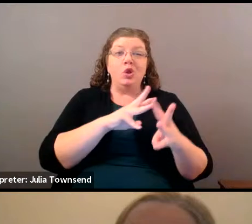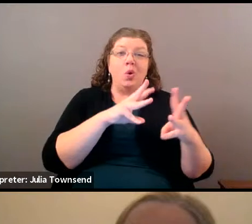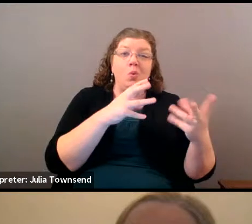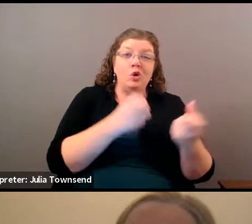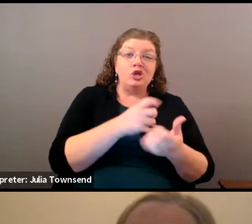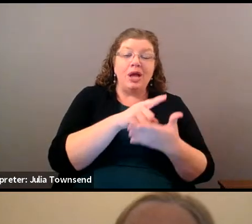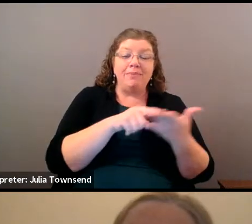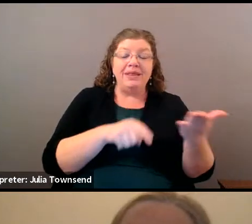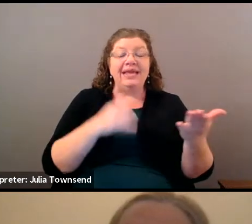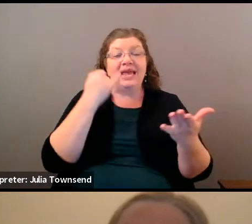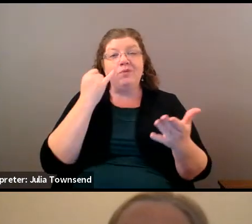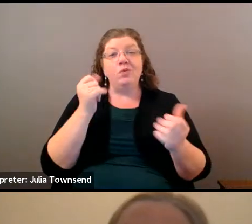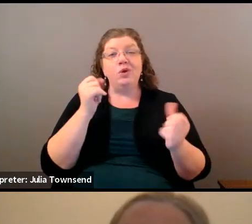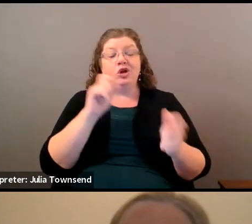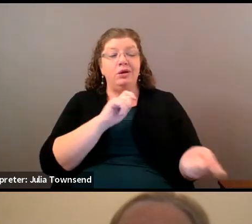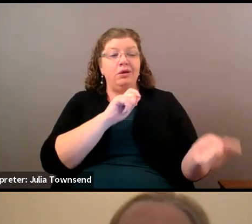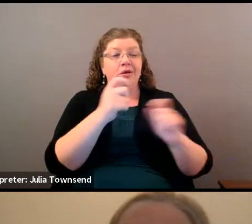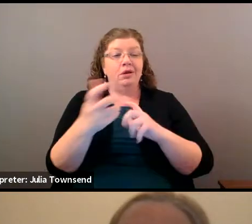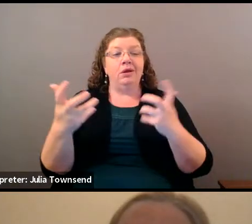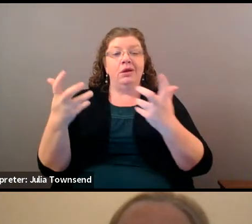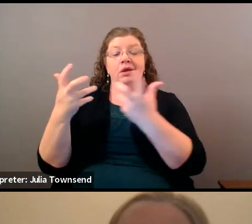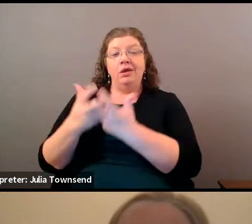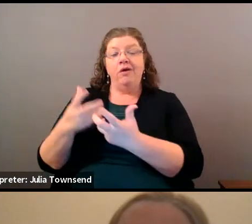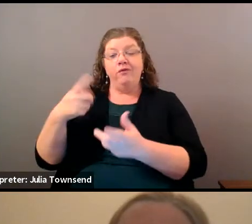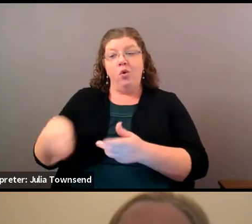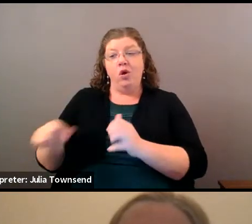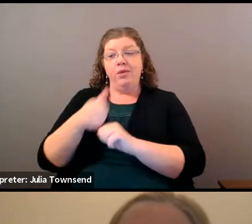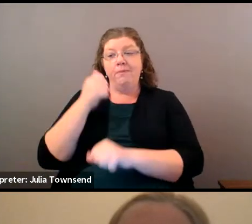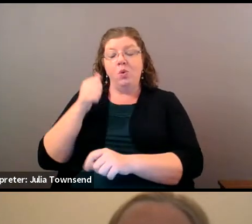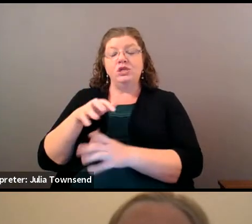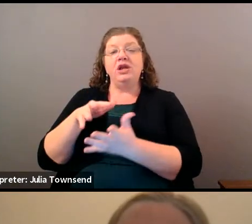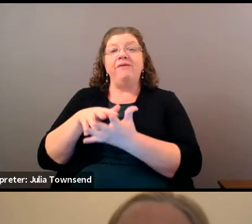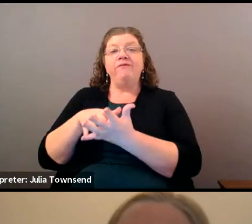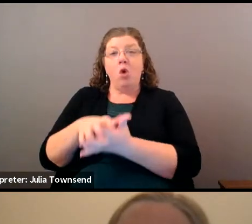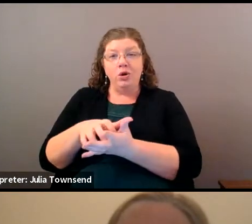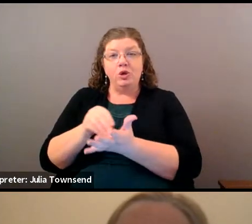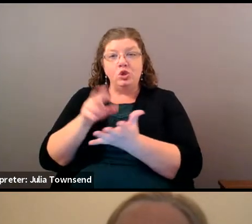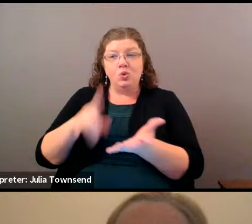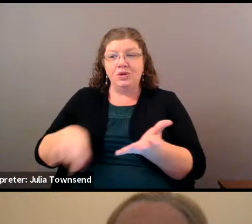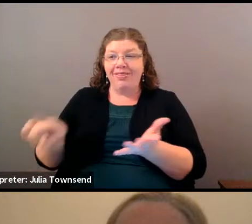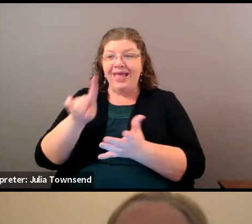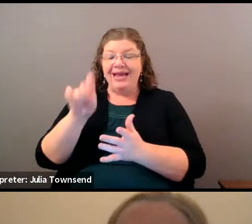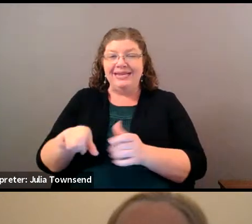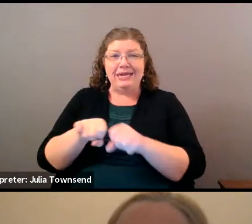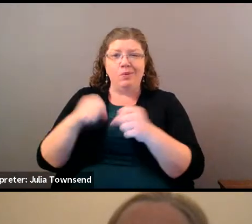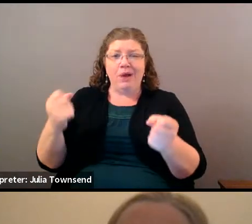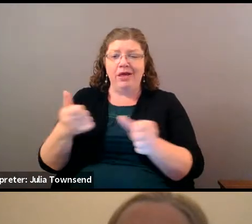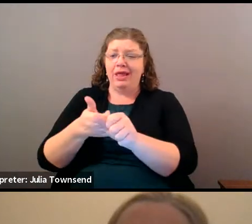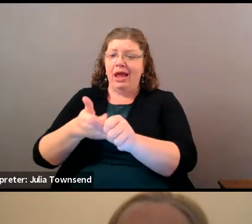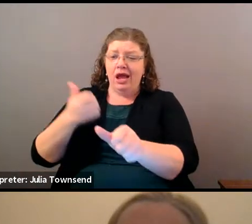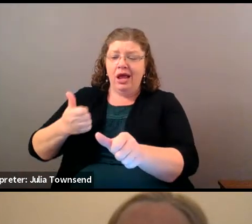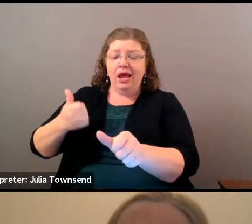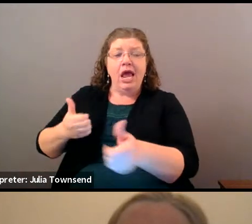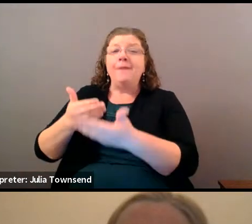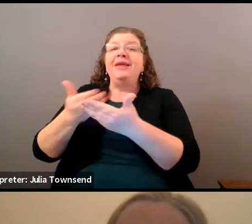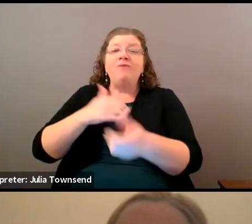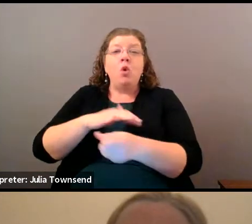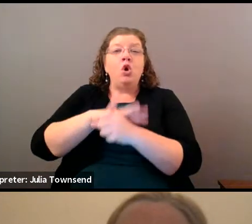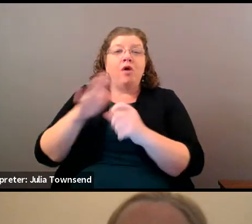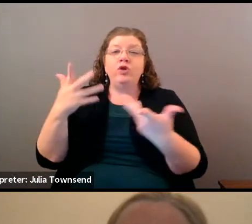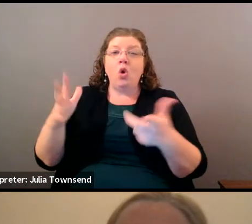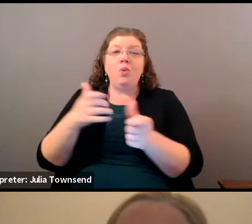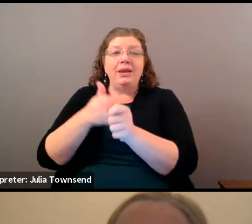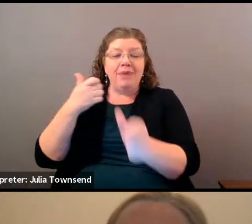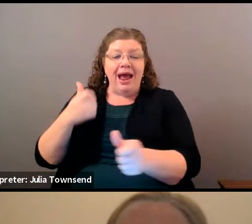could just realign it to our most vulnerable students, because they need a break and they're so far behind even before COVID happened. So